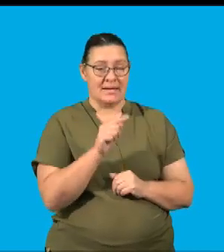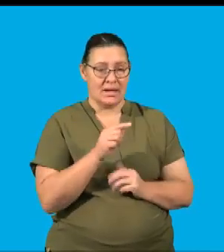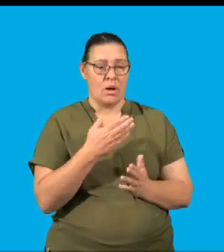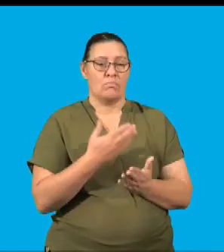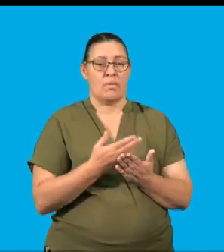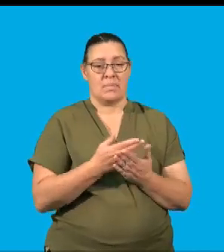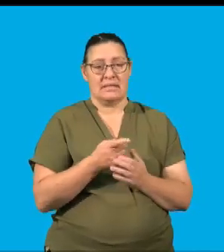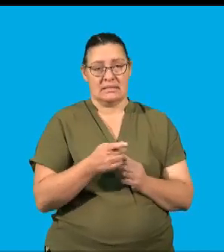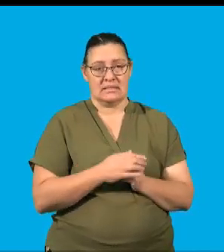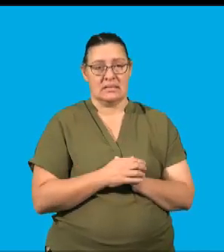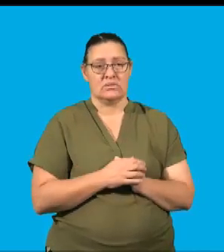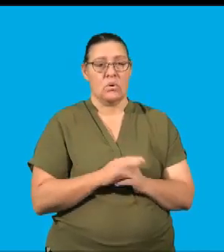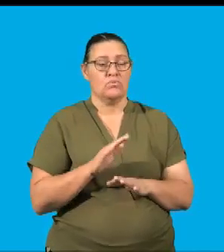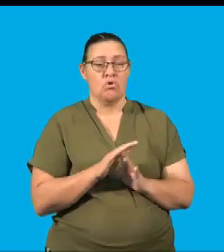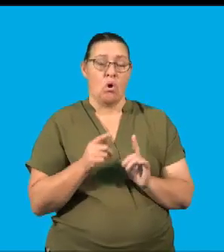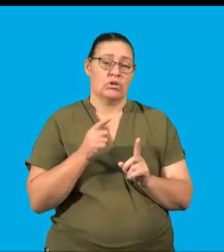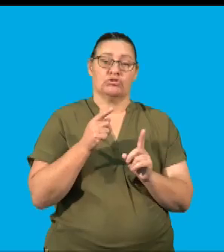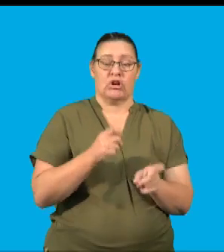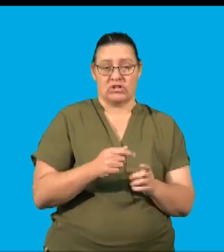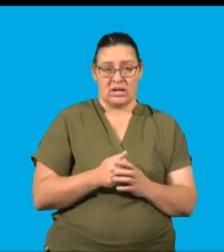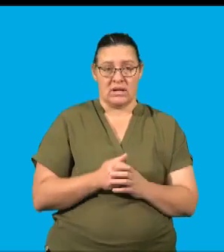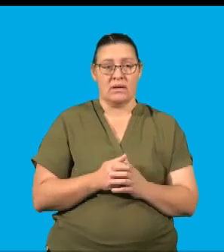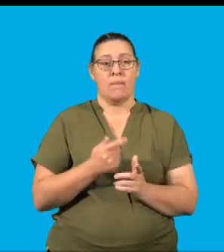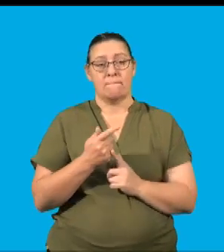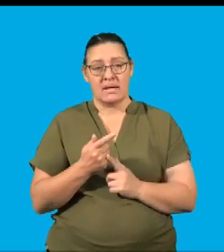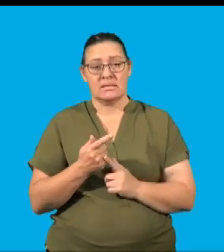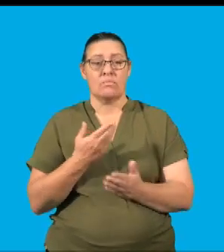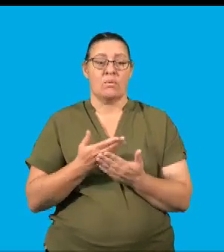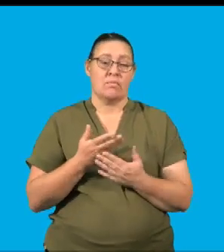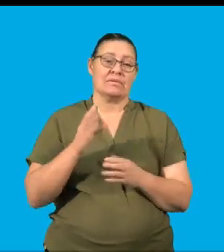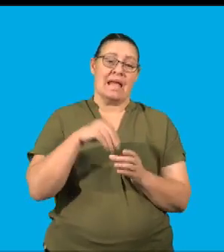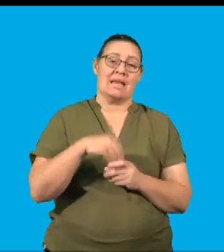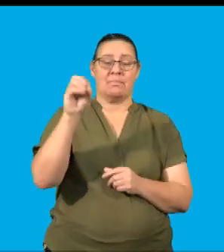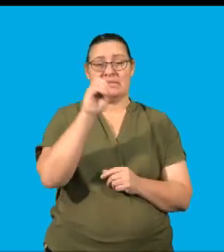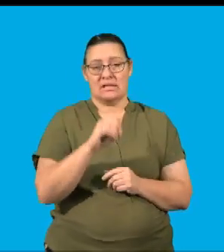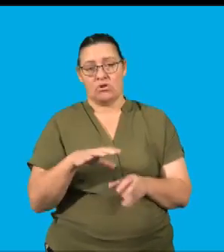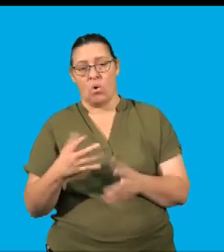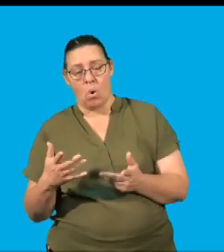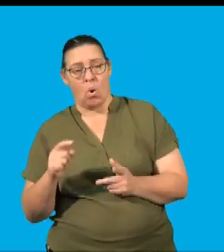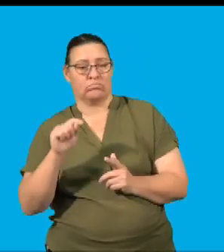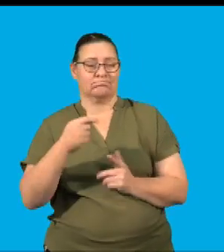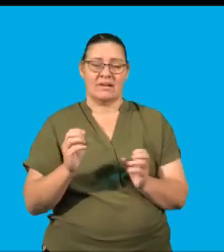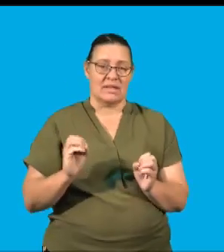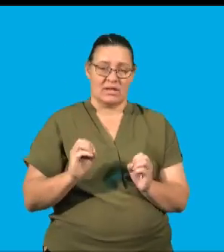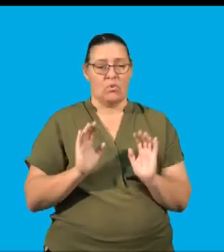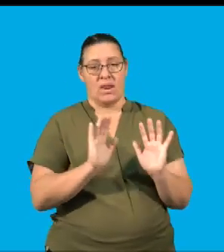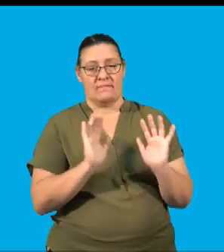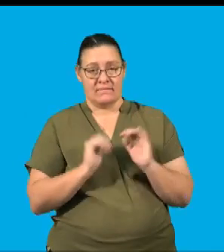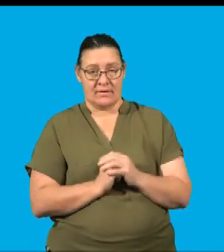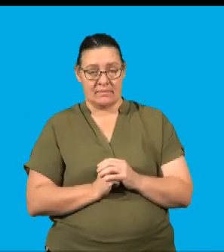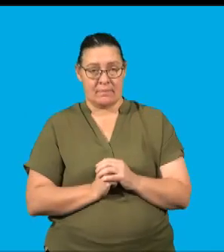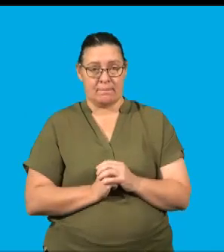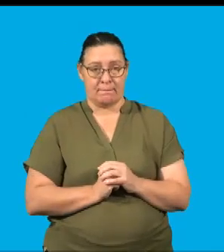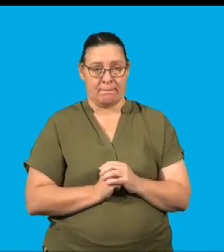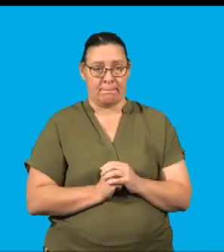the probability. So there was no instruction that the probability must be in a percentage or a decimal. So we'll leave it